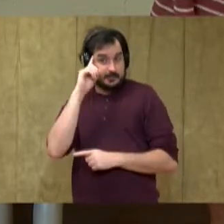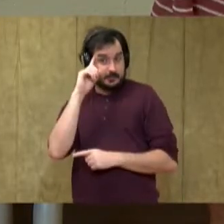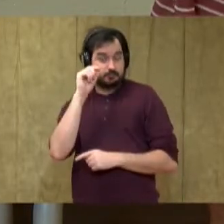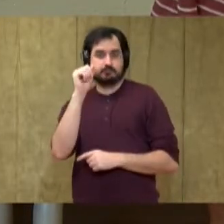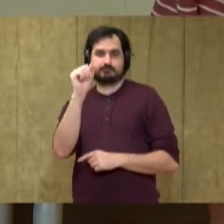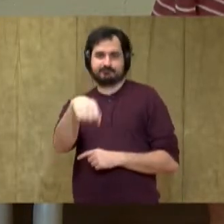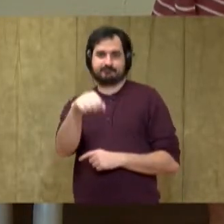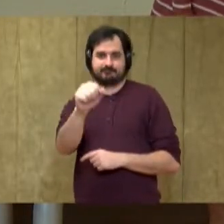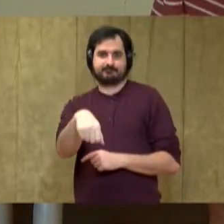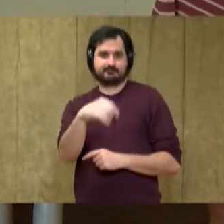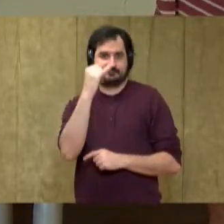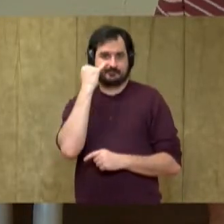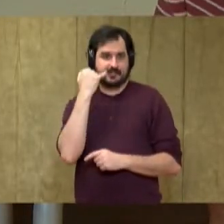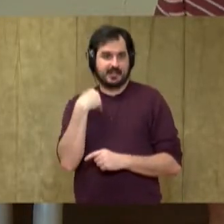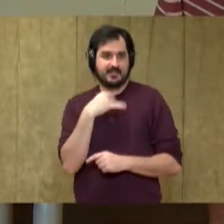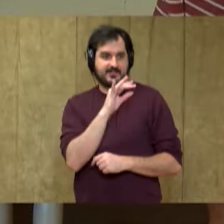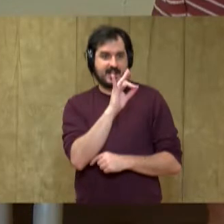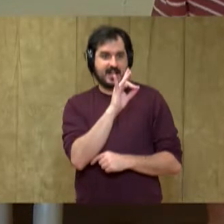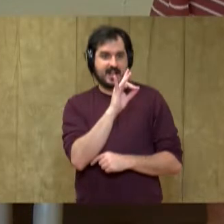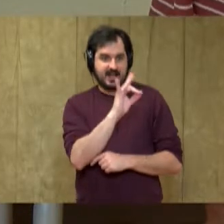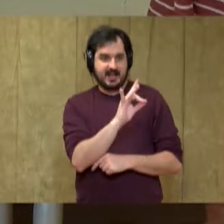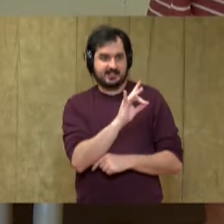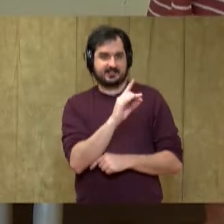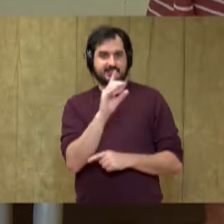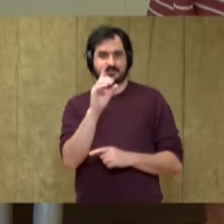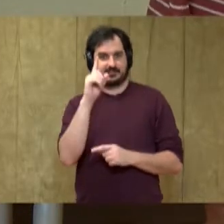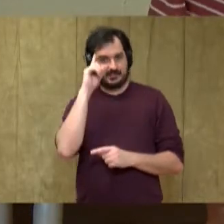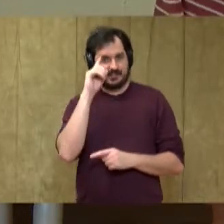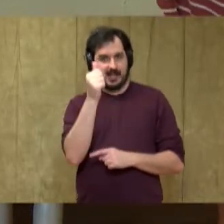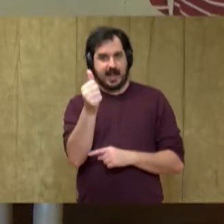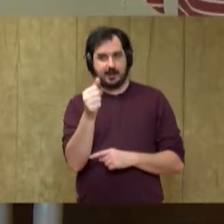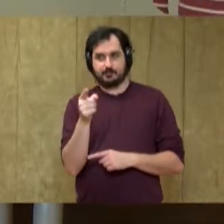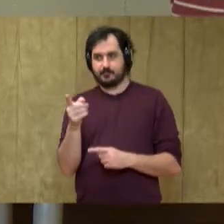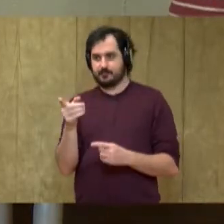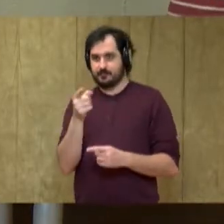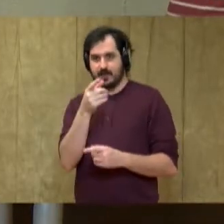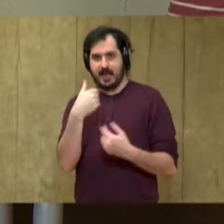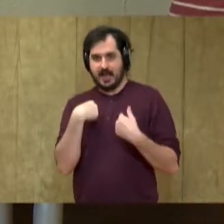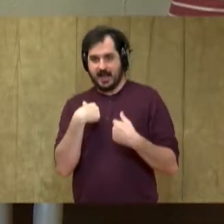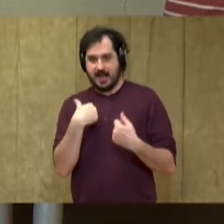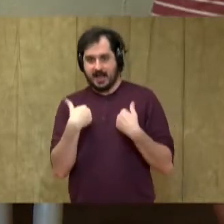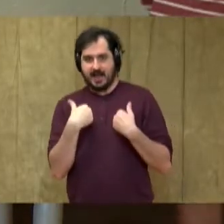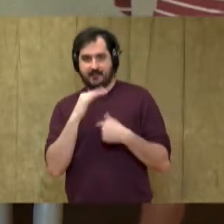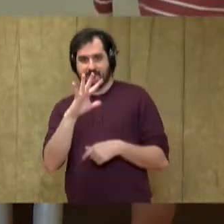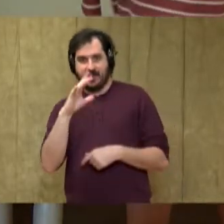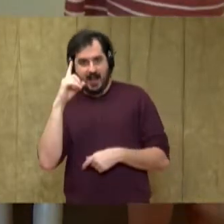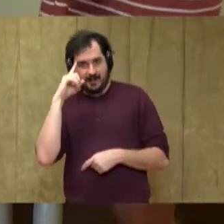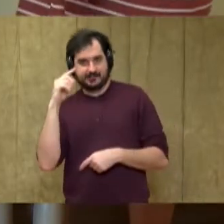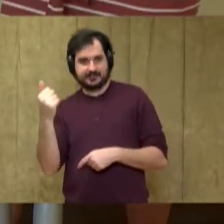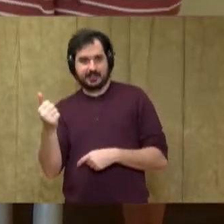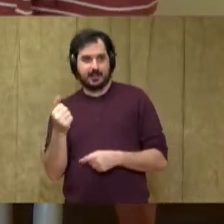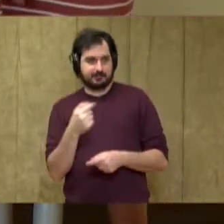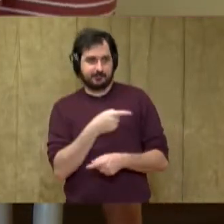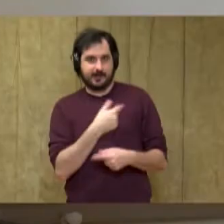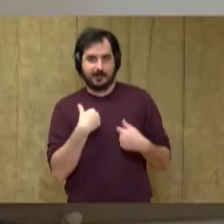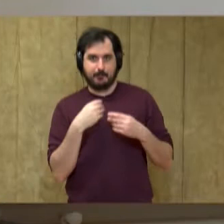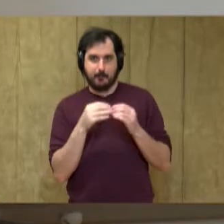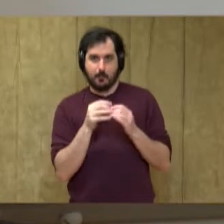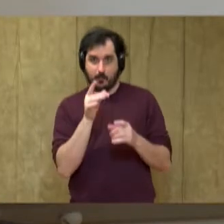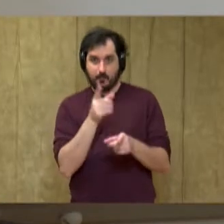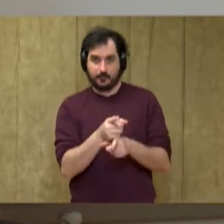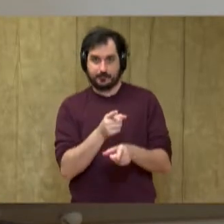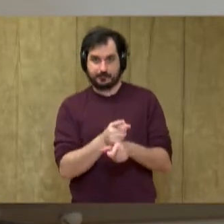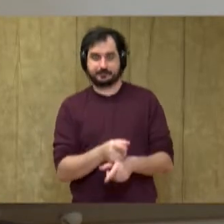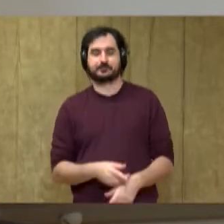If you have 8 dimes and I have 5 dimes, you have more, right? So we know that 8